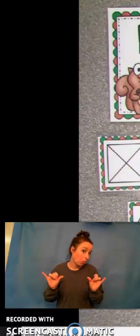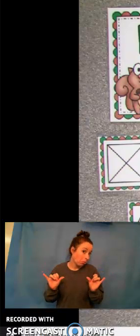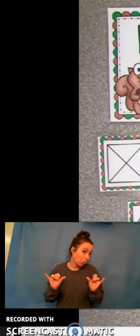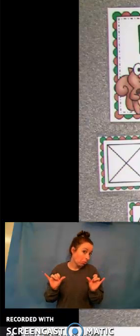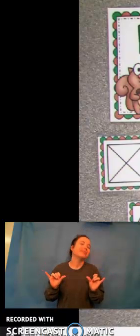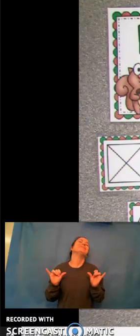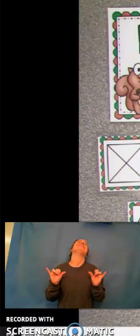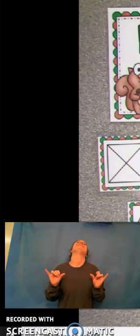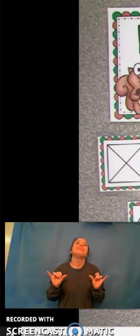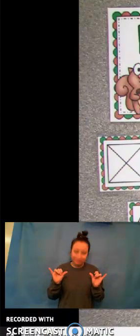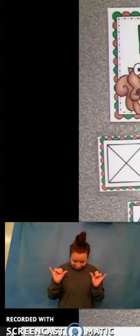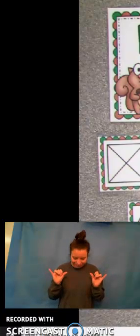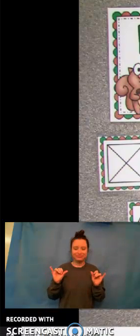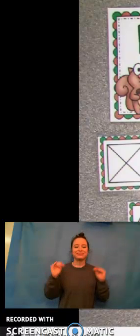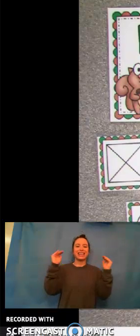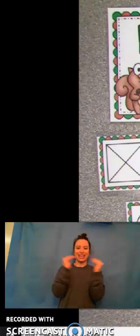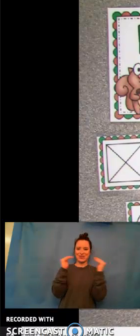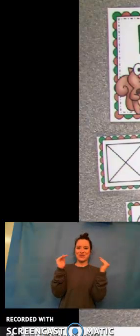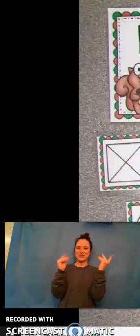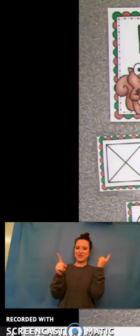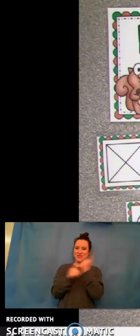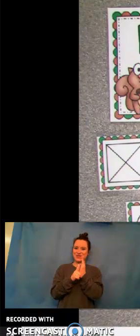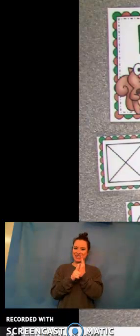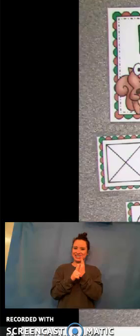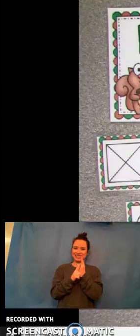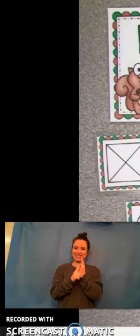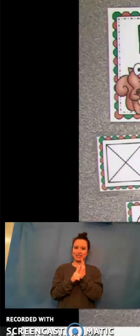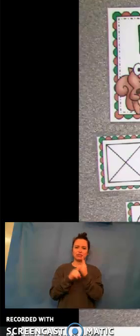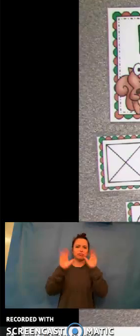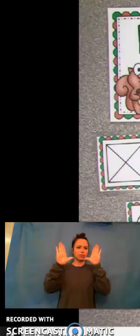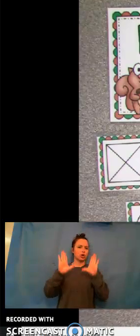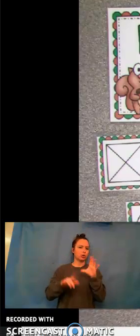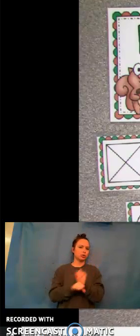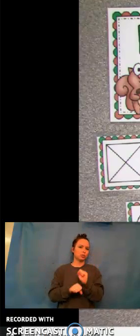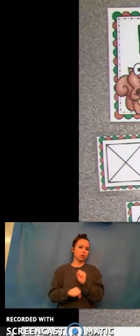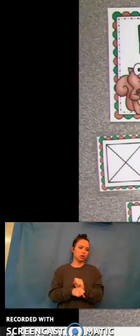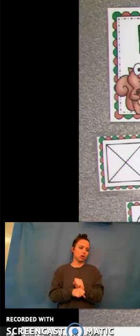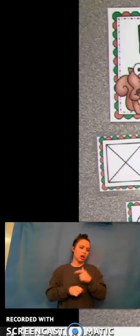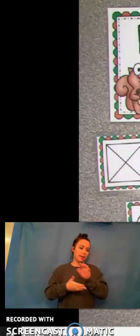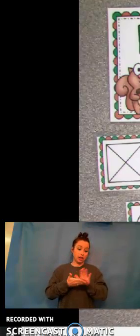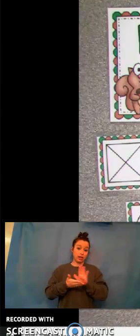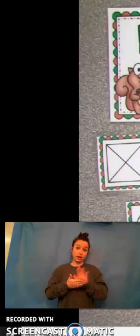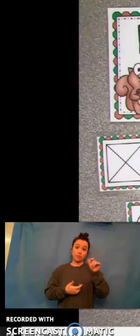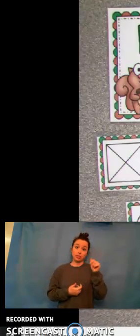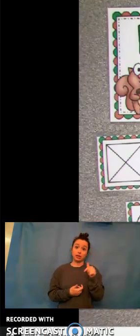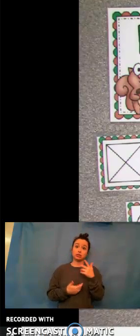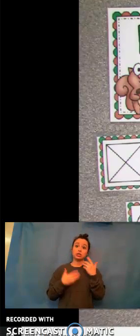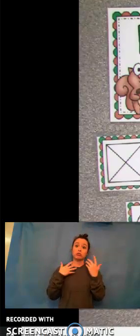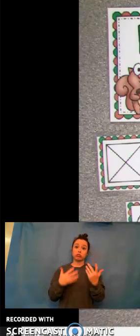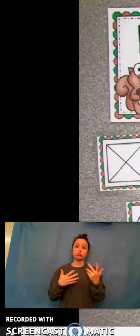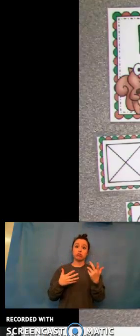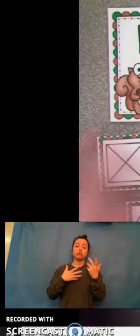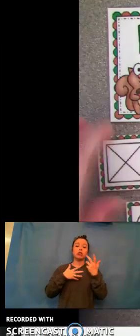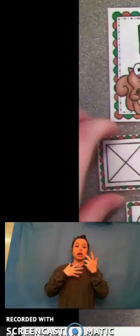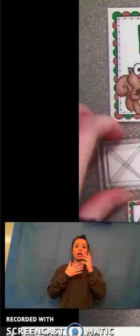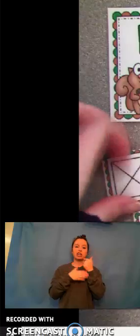Yes, so he is also equal. Great job. while I am cleaning this up, go ahead and get out your